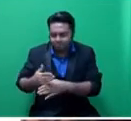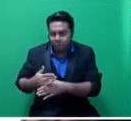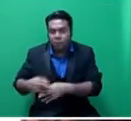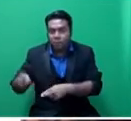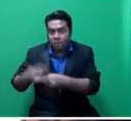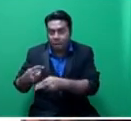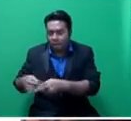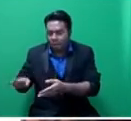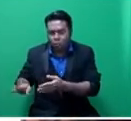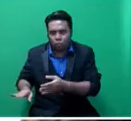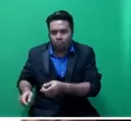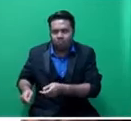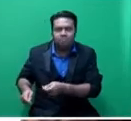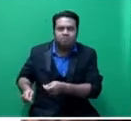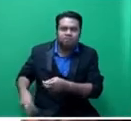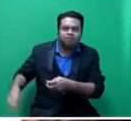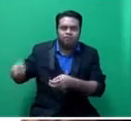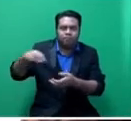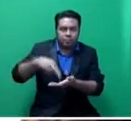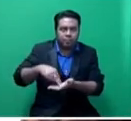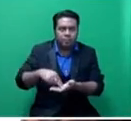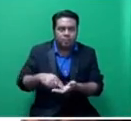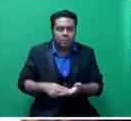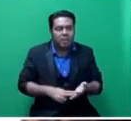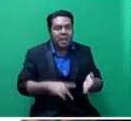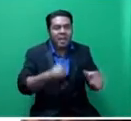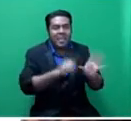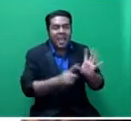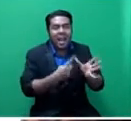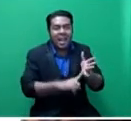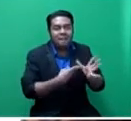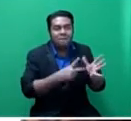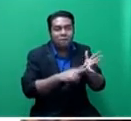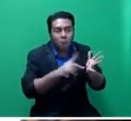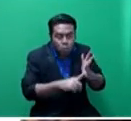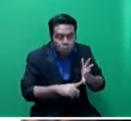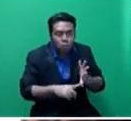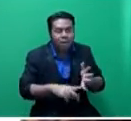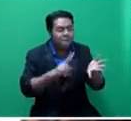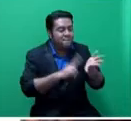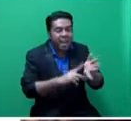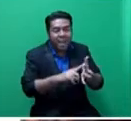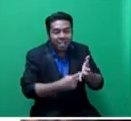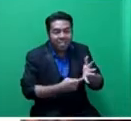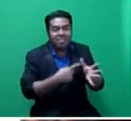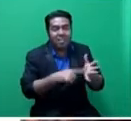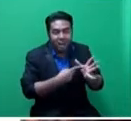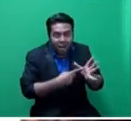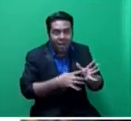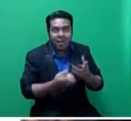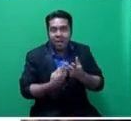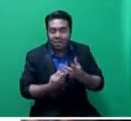seriously. Yalabo beef scheme, Verata beef scheme, Uluisevo beef scheme. Now we have